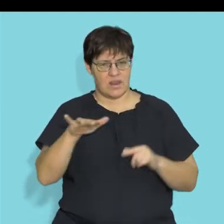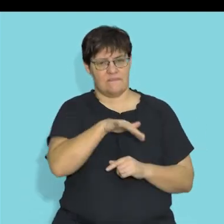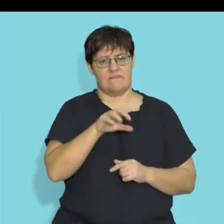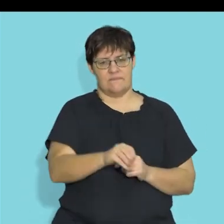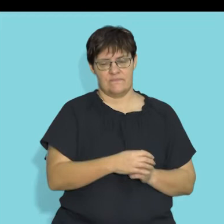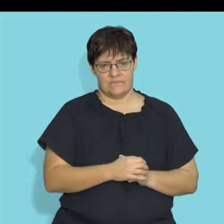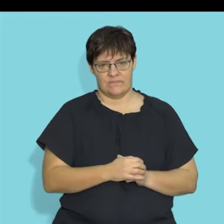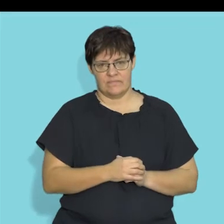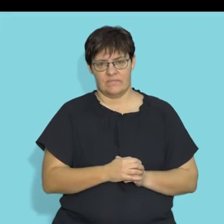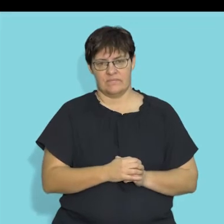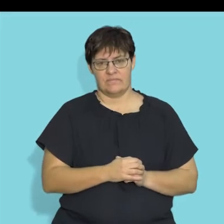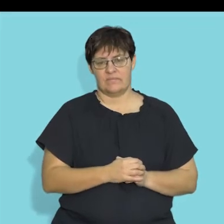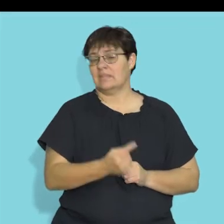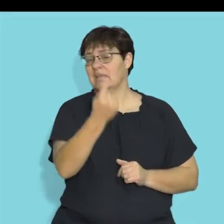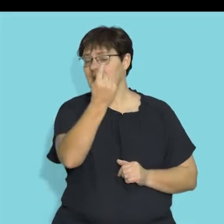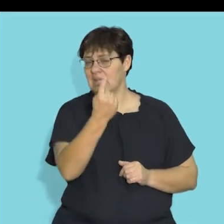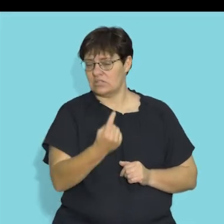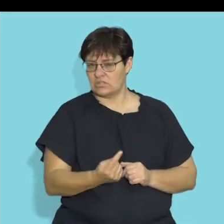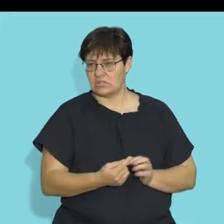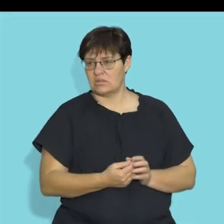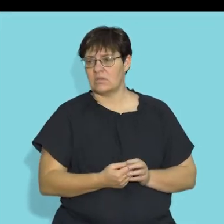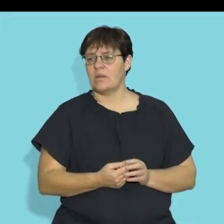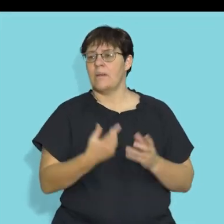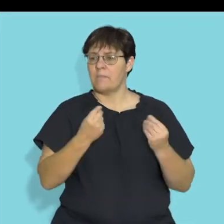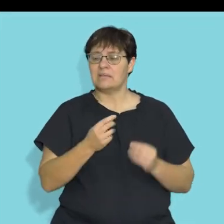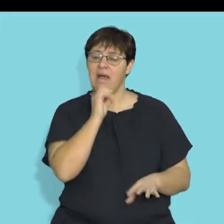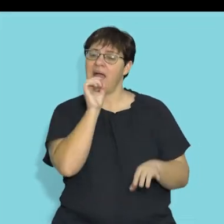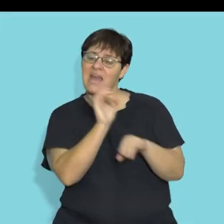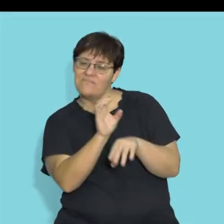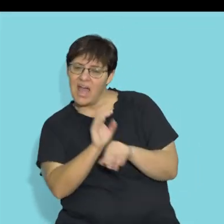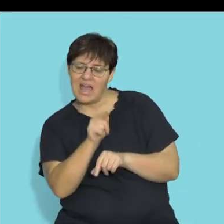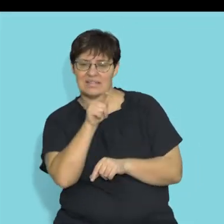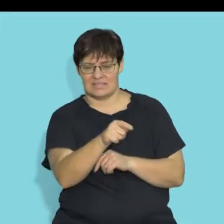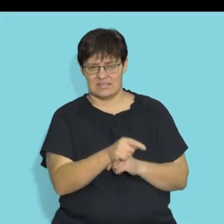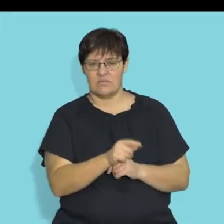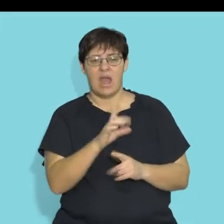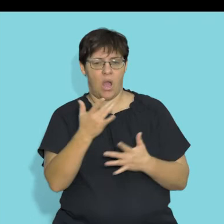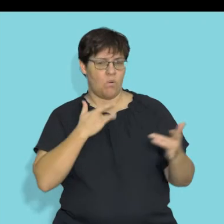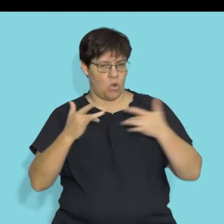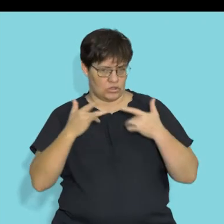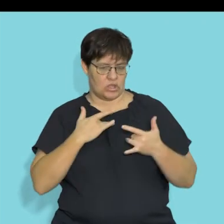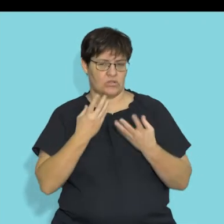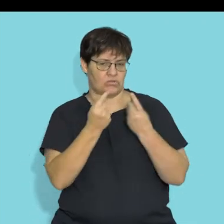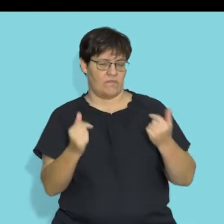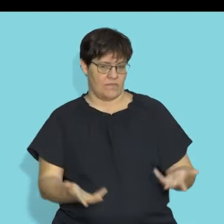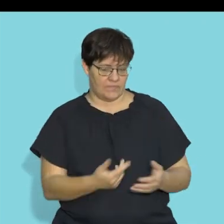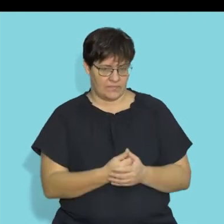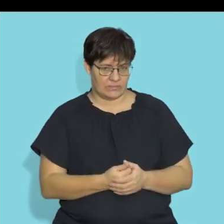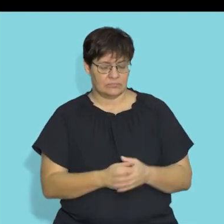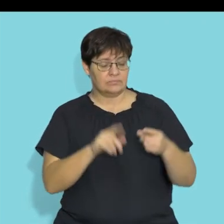areas of concern, and in each case we have to give Johan practical advice to address the